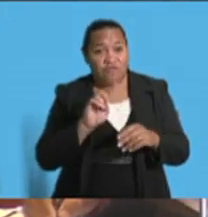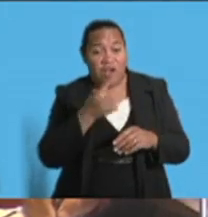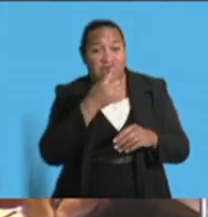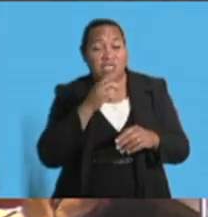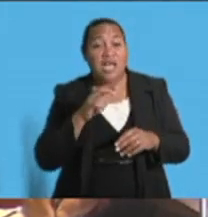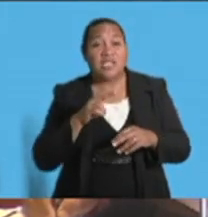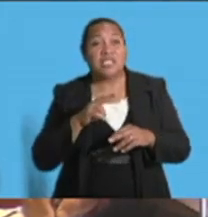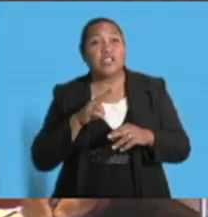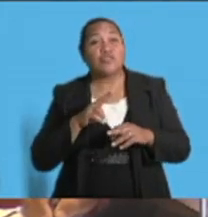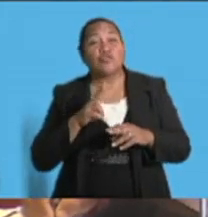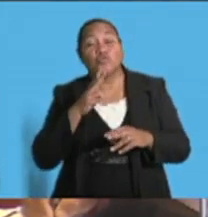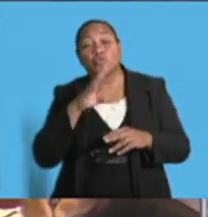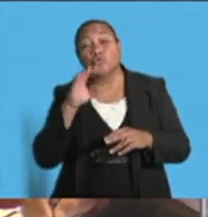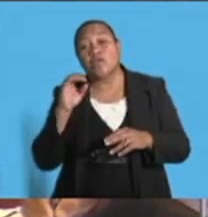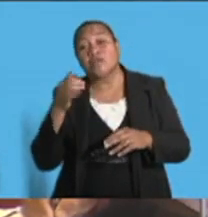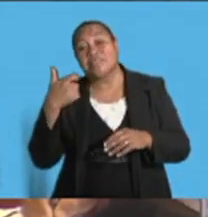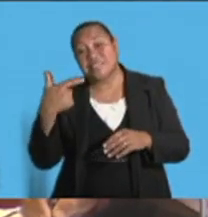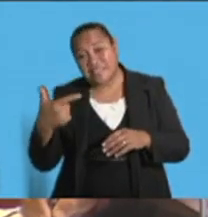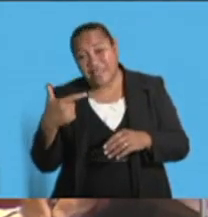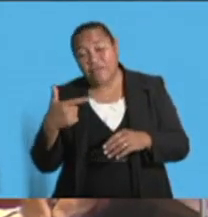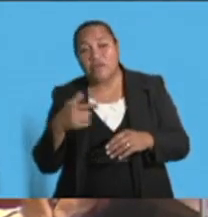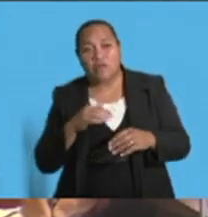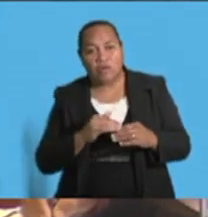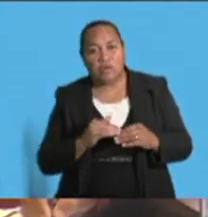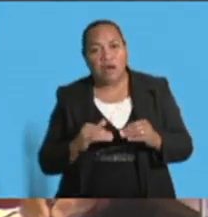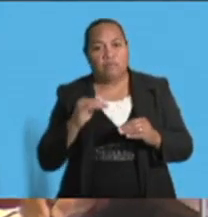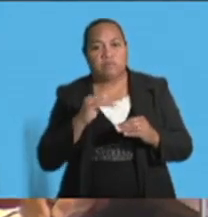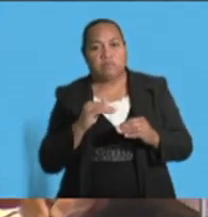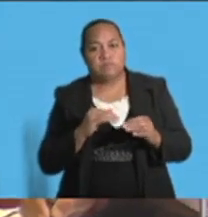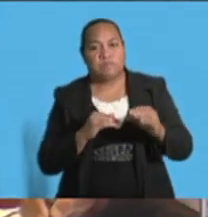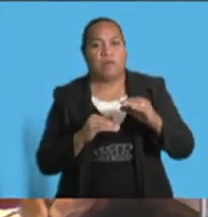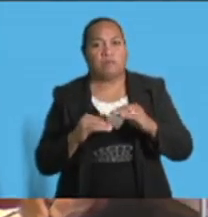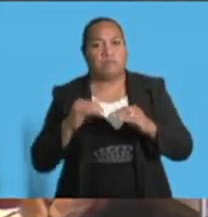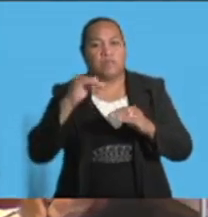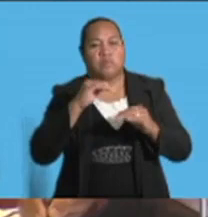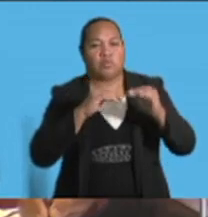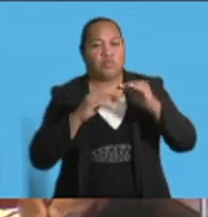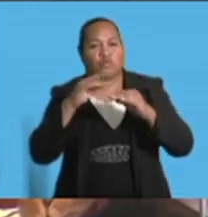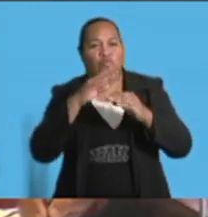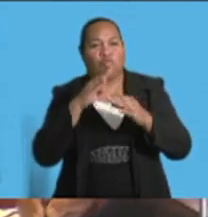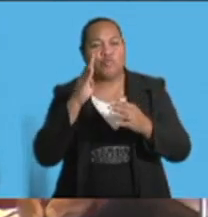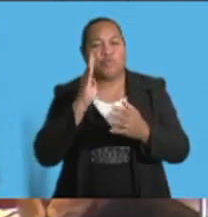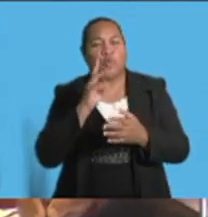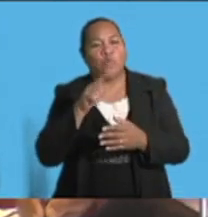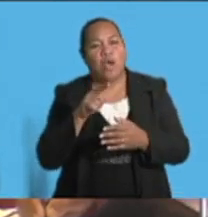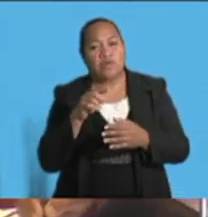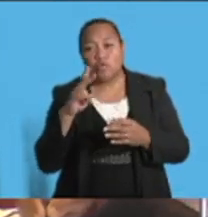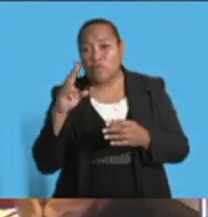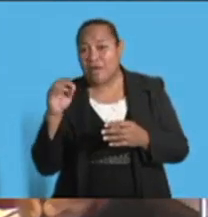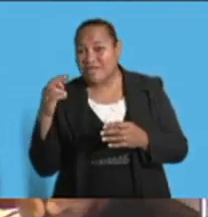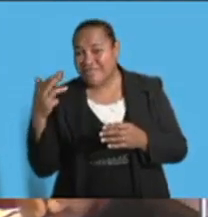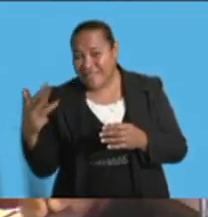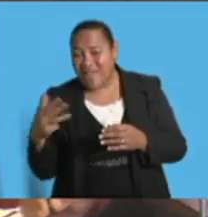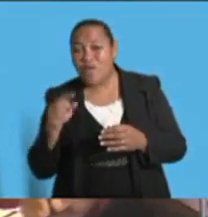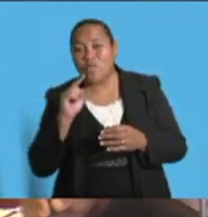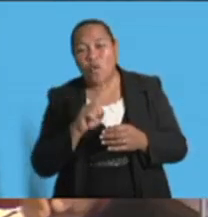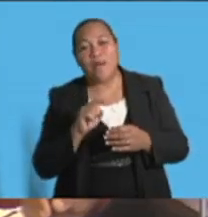went to 1.5 billion, thereafter 1.8 billion, and in 2009 it was 1.818 billion.